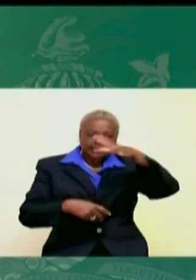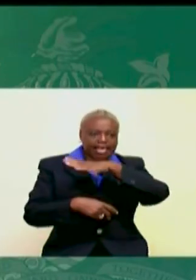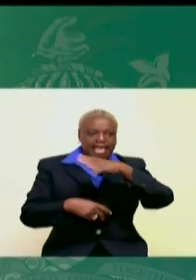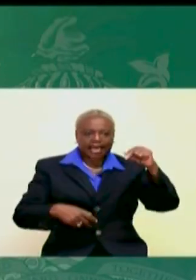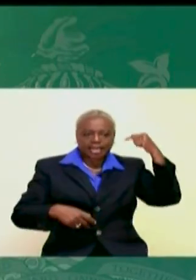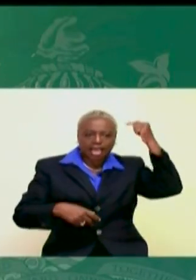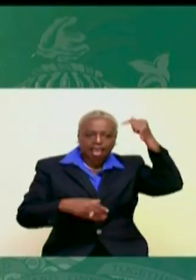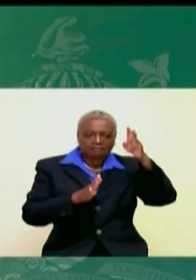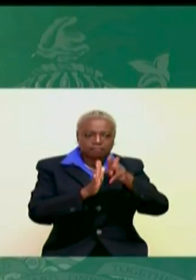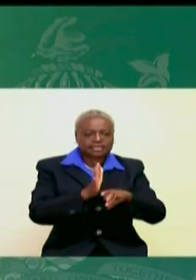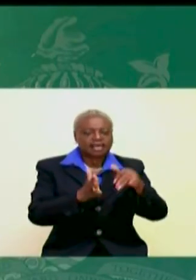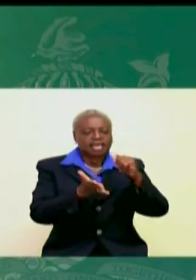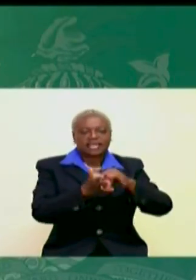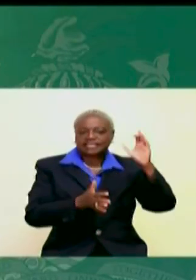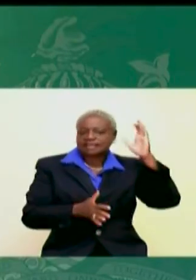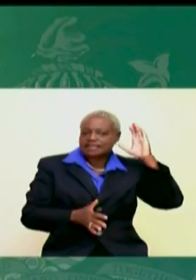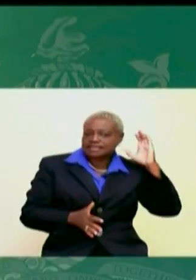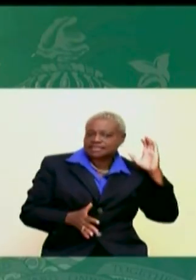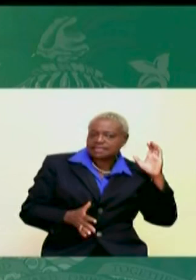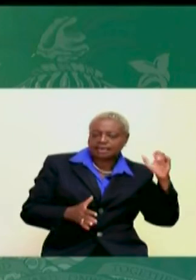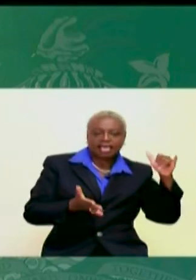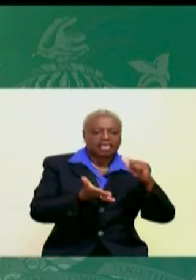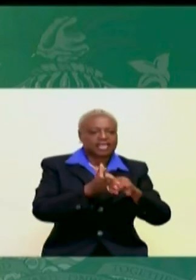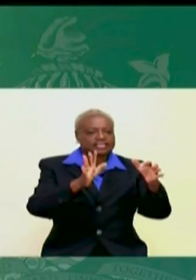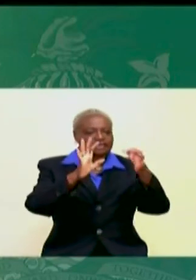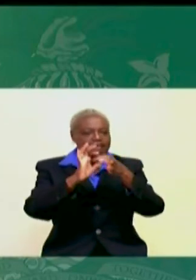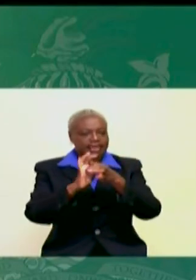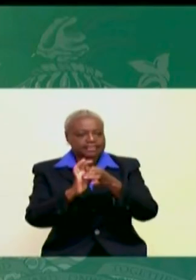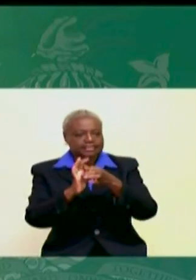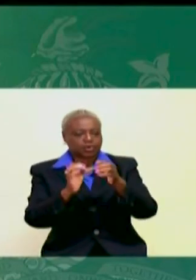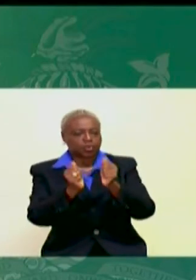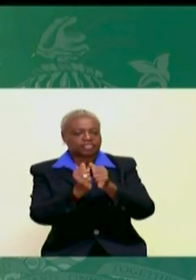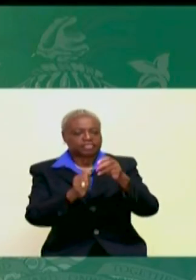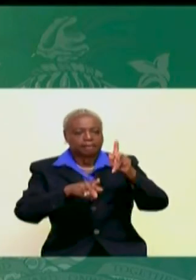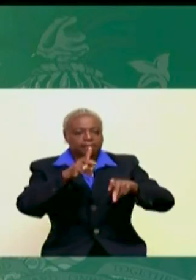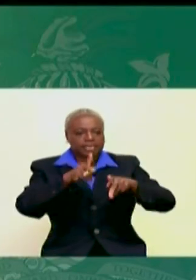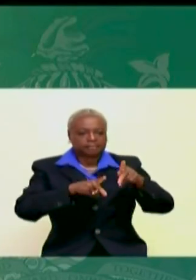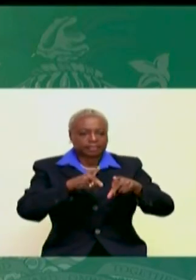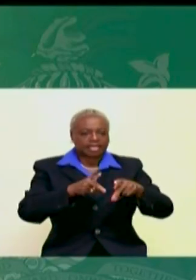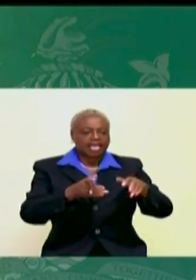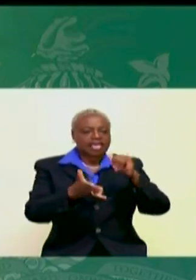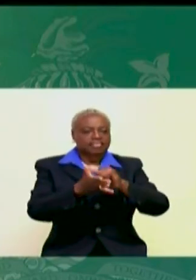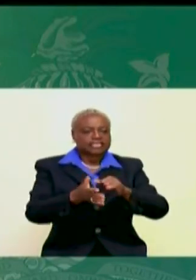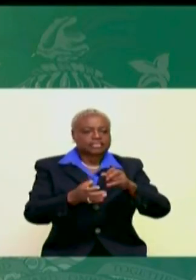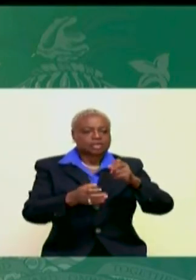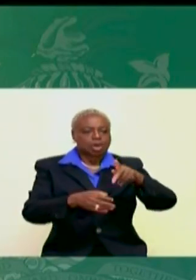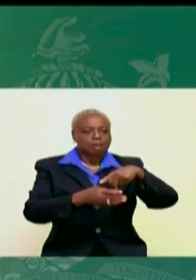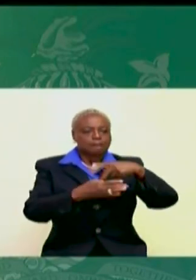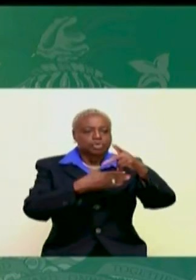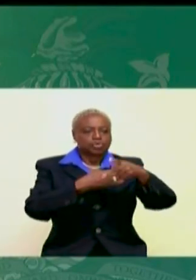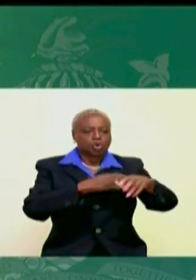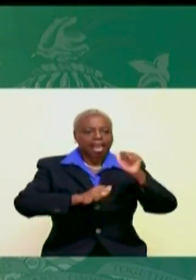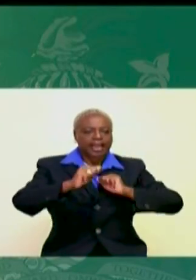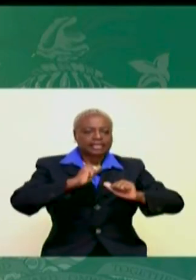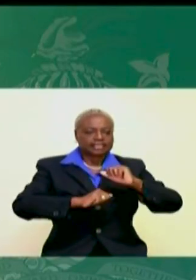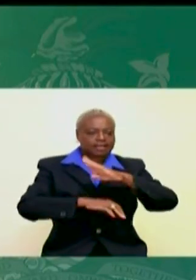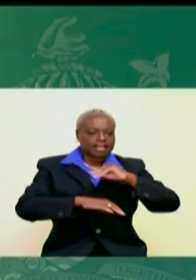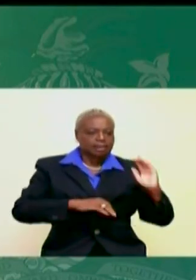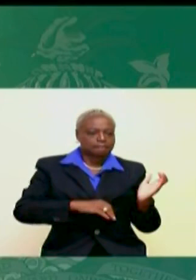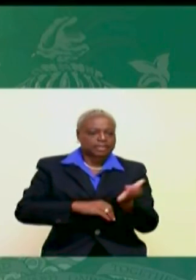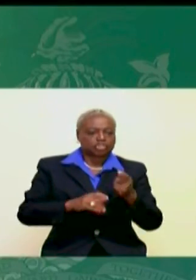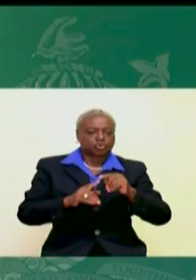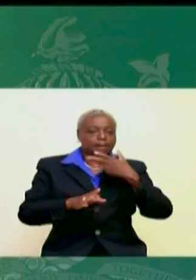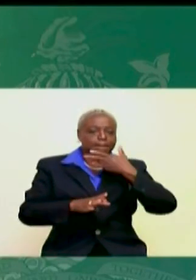is listening, that is connected with its people, that is proactive and committed to a better